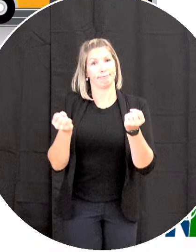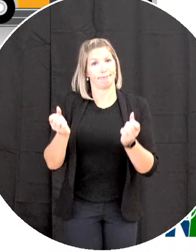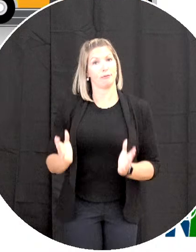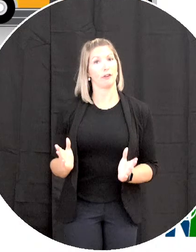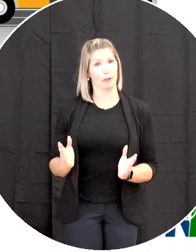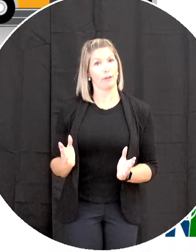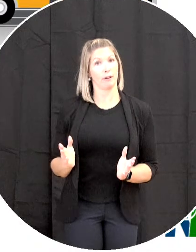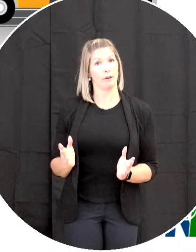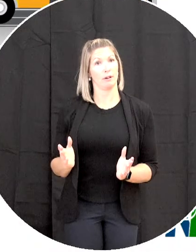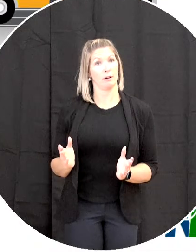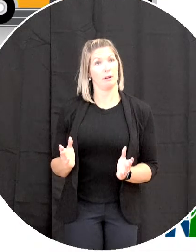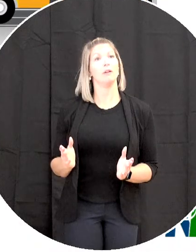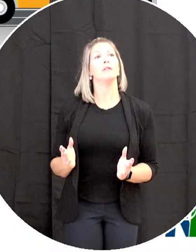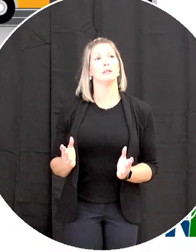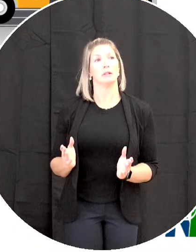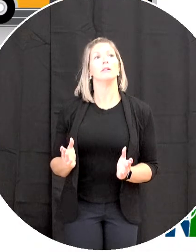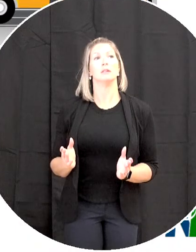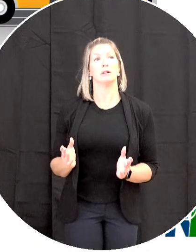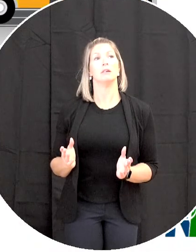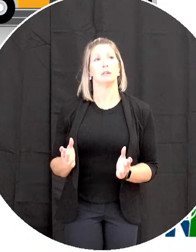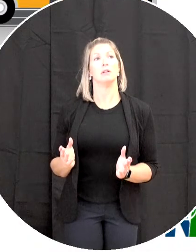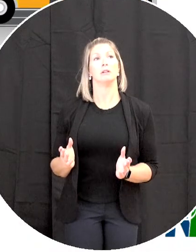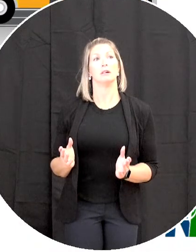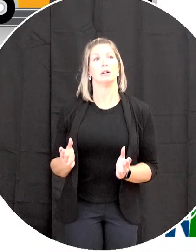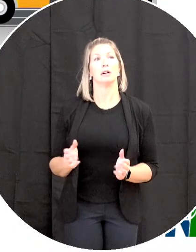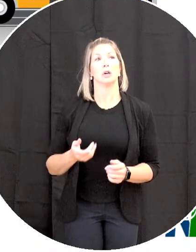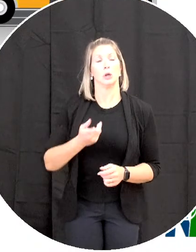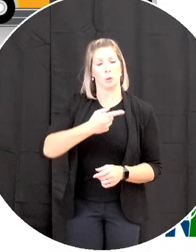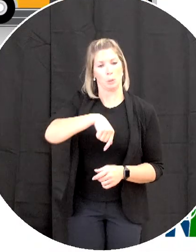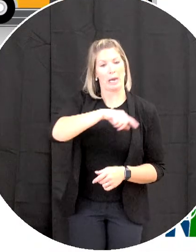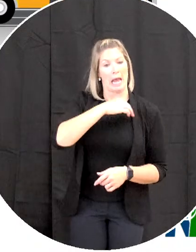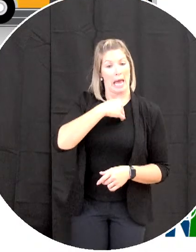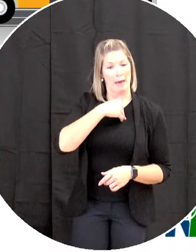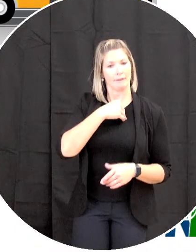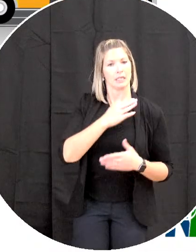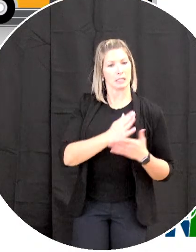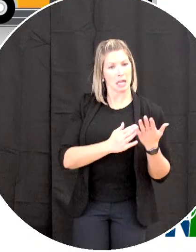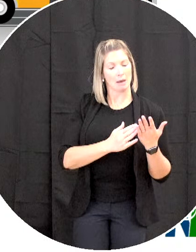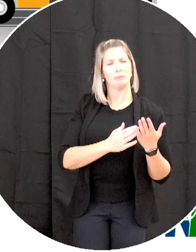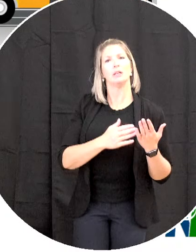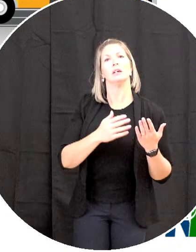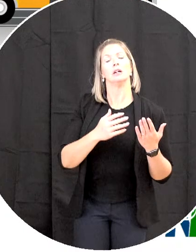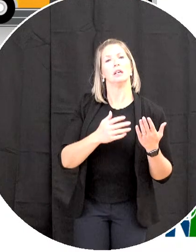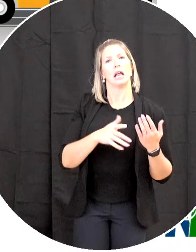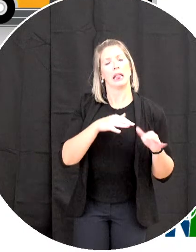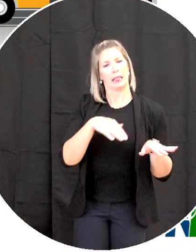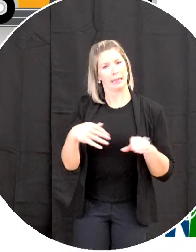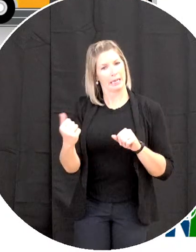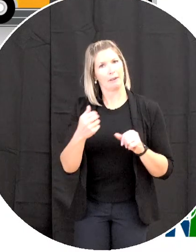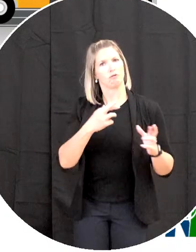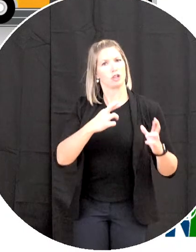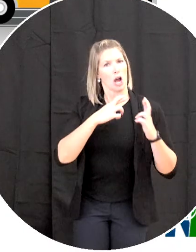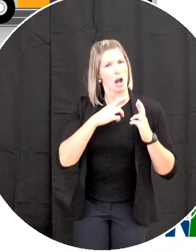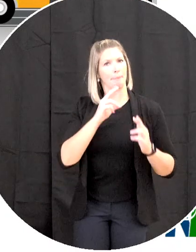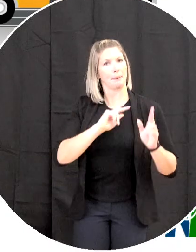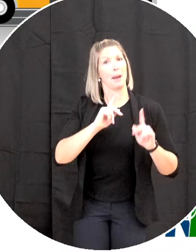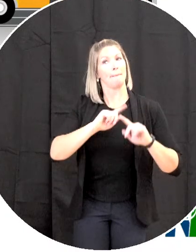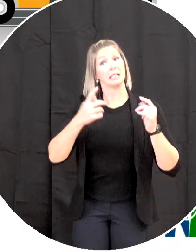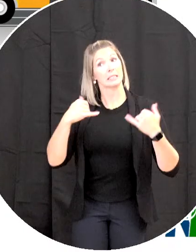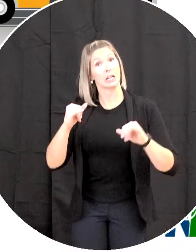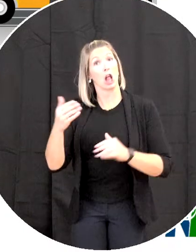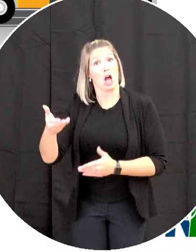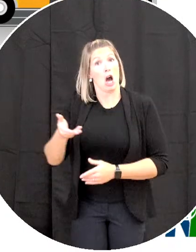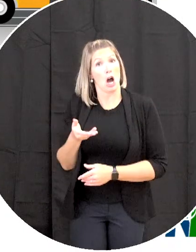That's board-owned, but we in our board-owned operation, you also have leaves and retirements as well. It is still a